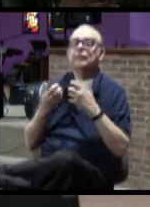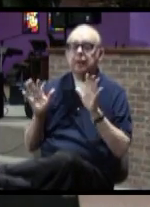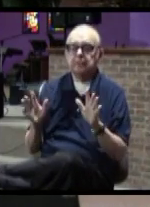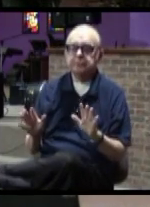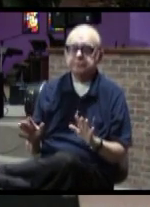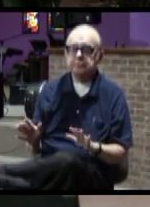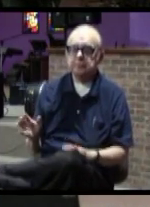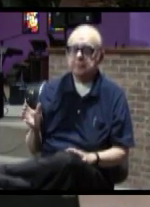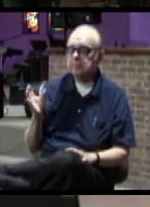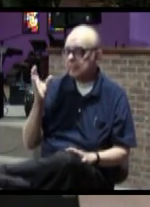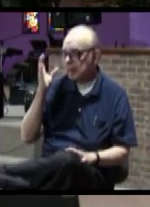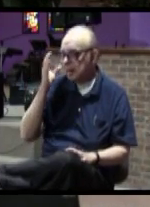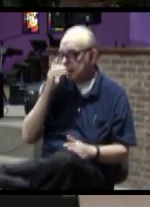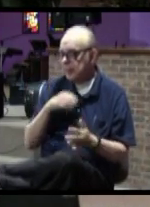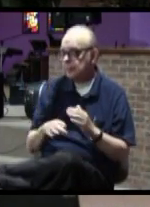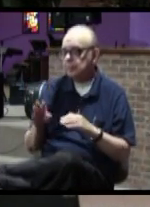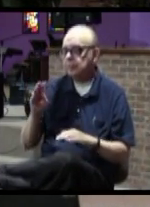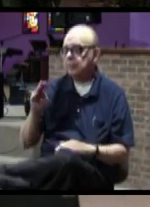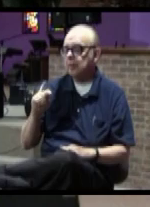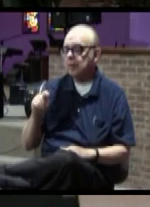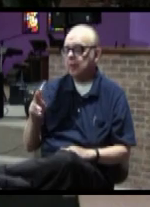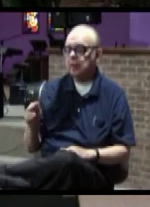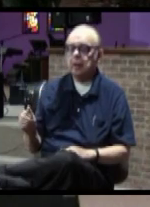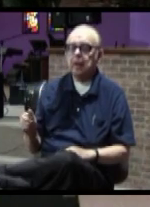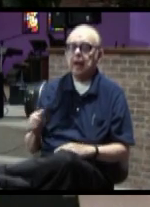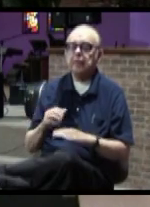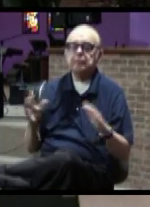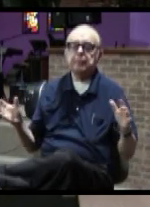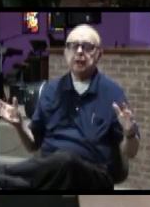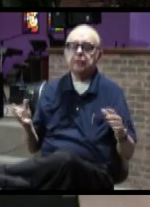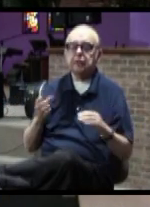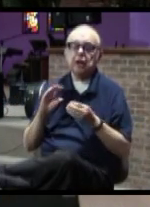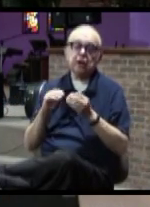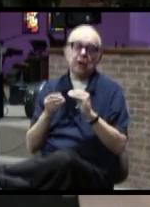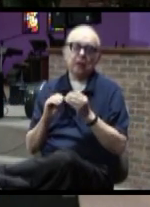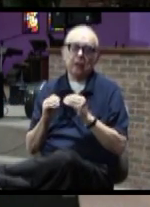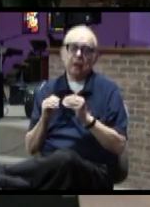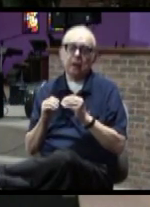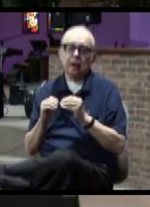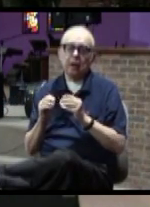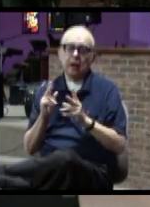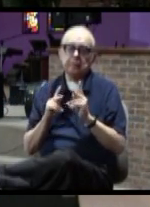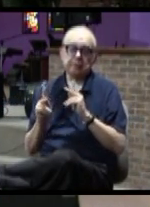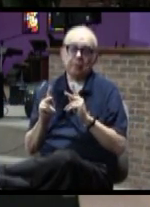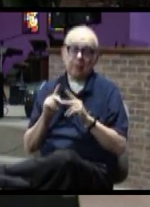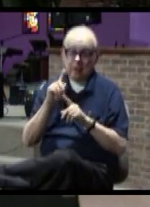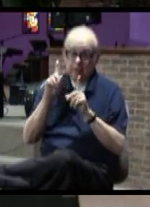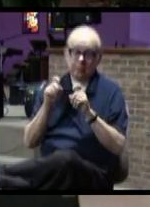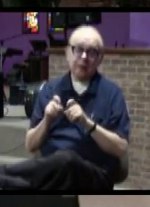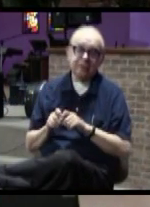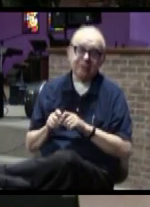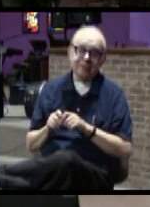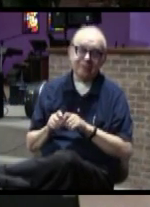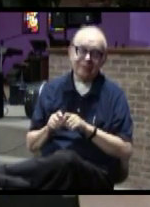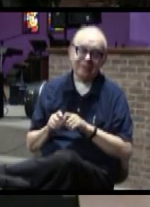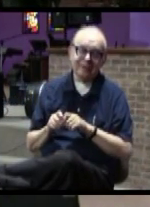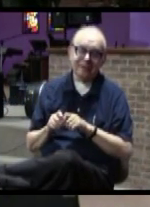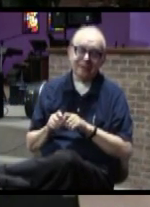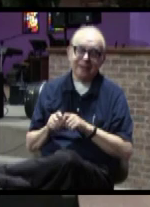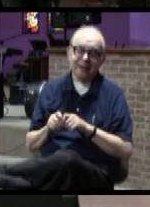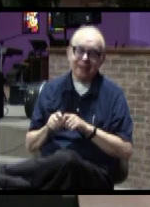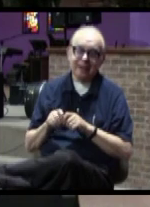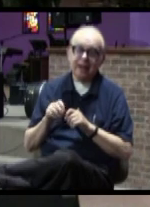After the assembly was over, guess which booth had the largest number of inquiries?